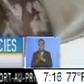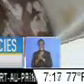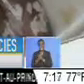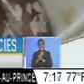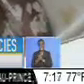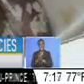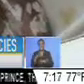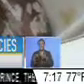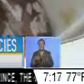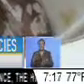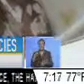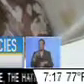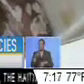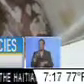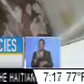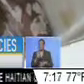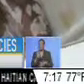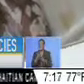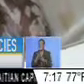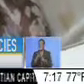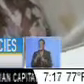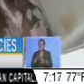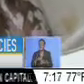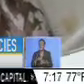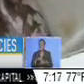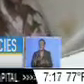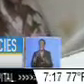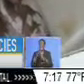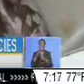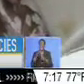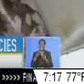major offense, and if arrested, they could face a fine of